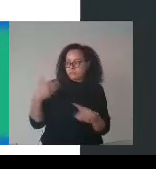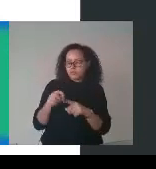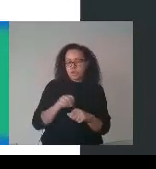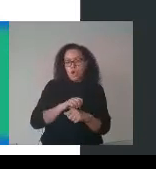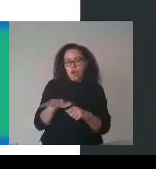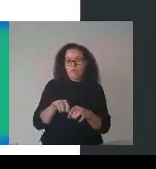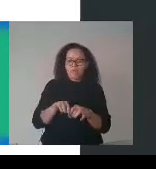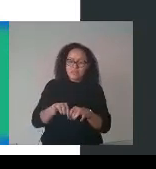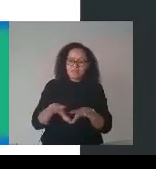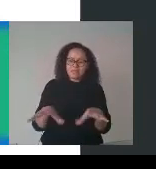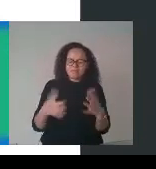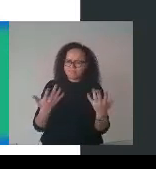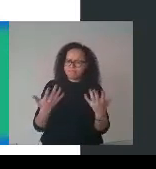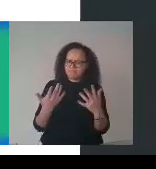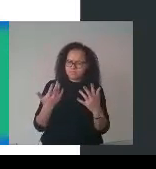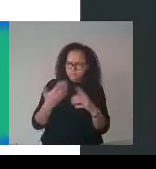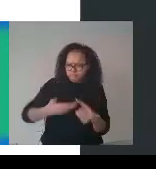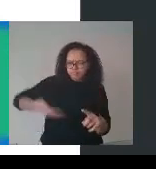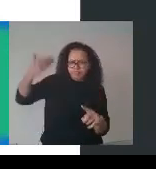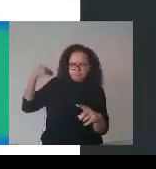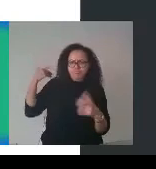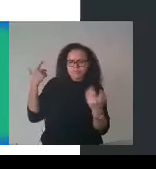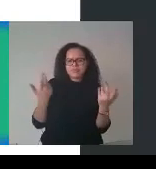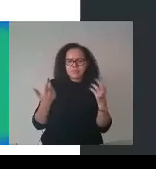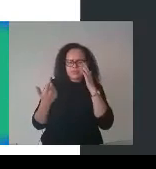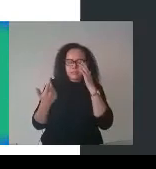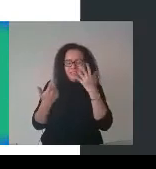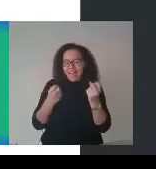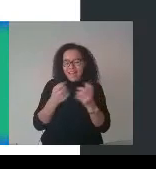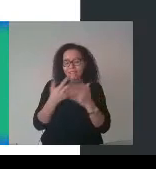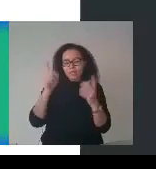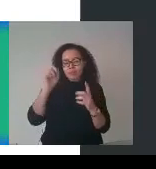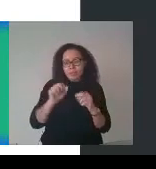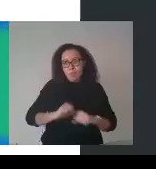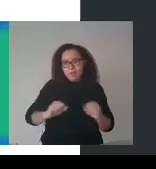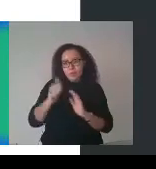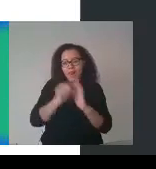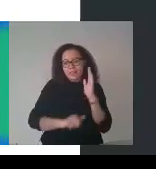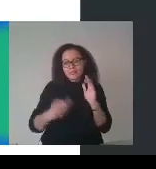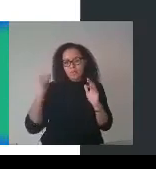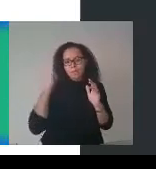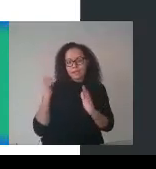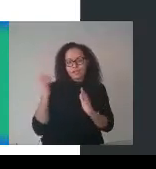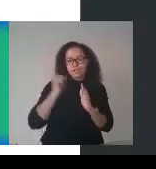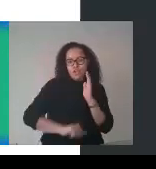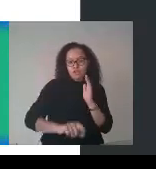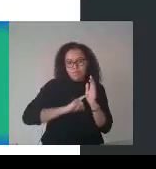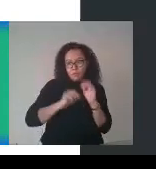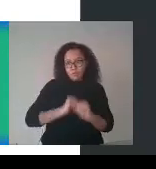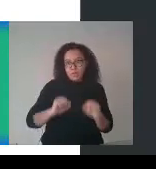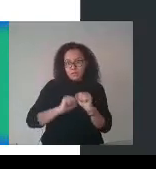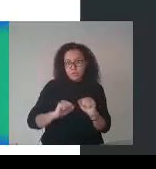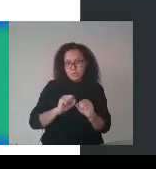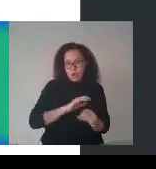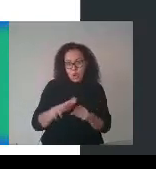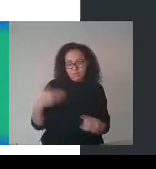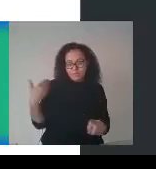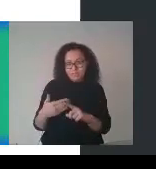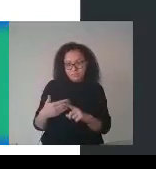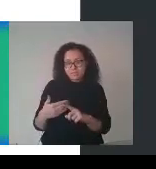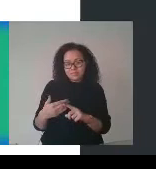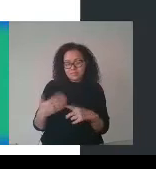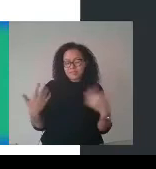are backlogged, appointments have been backlogged because of COVID. Beyond this, from next spring, next year, the leisure centre needs to